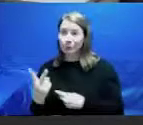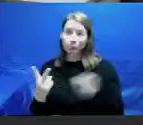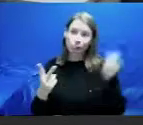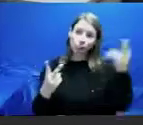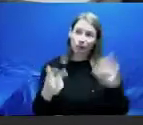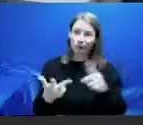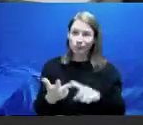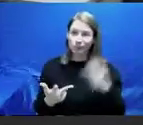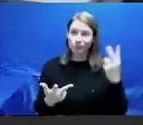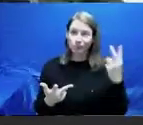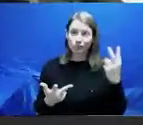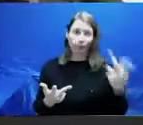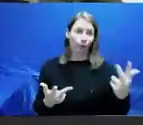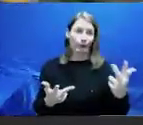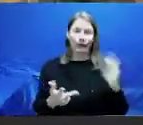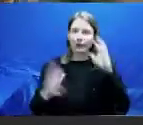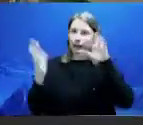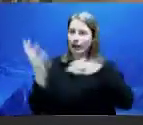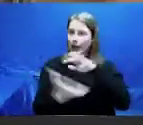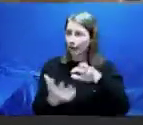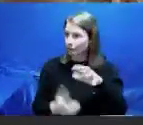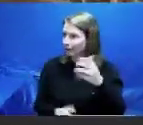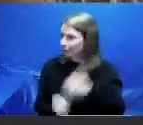everybody must. Everybody must vote.